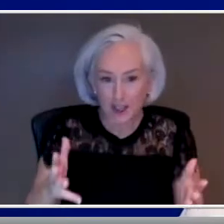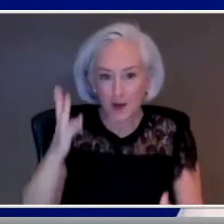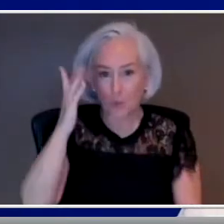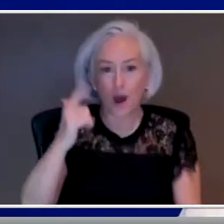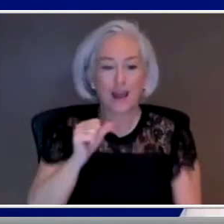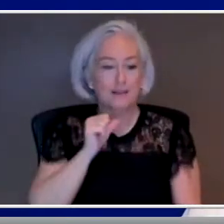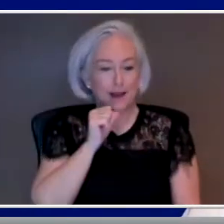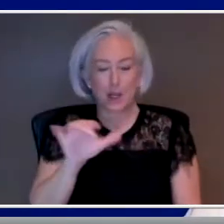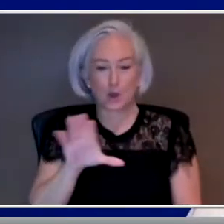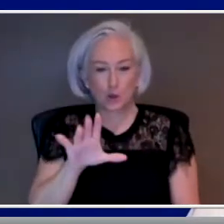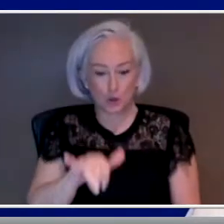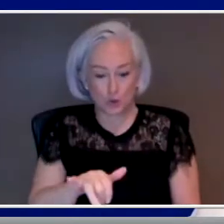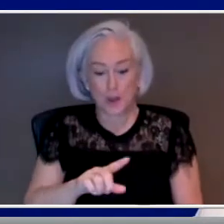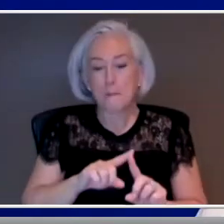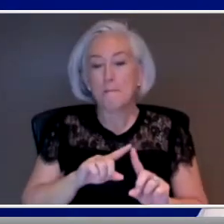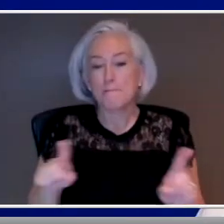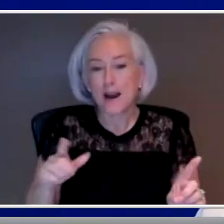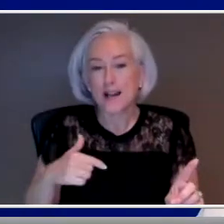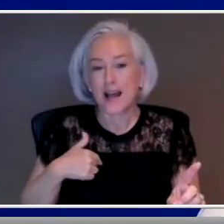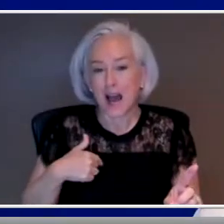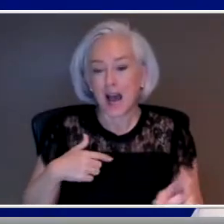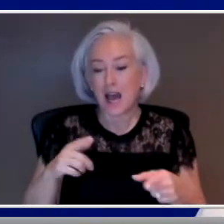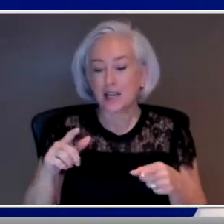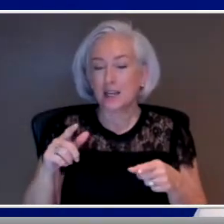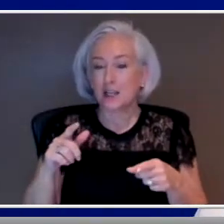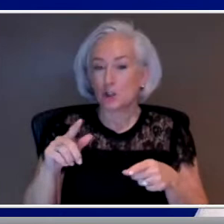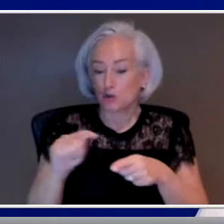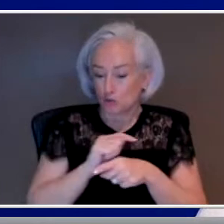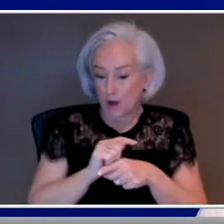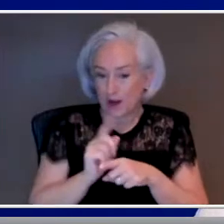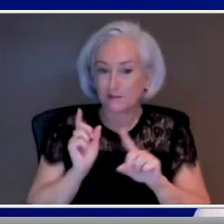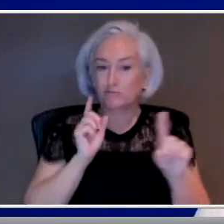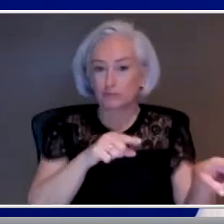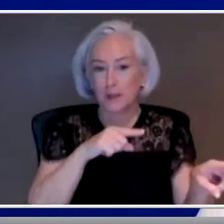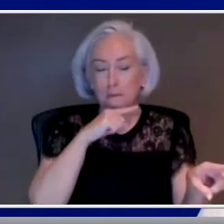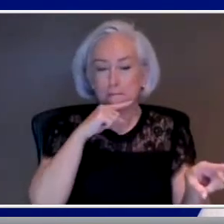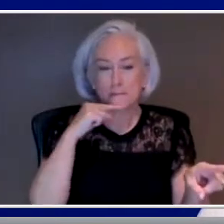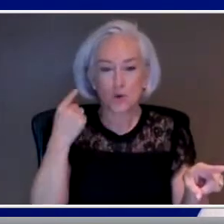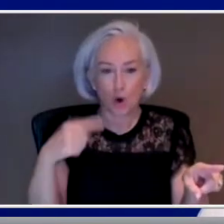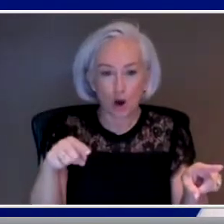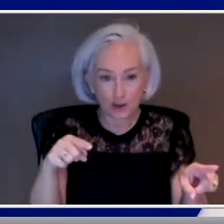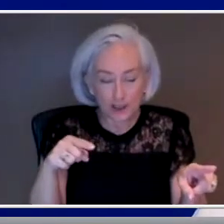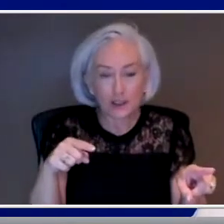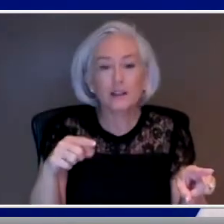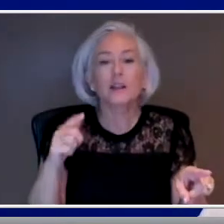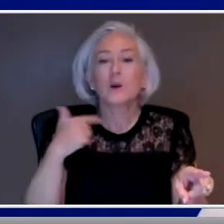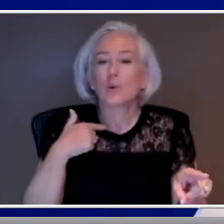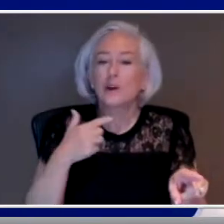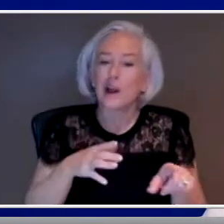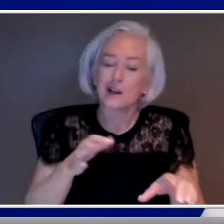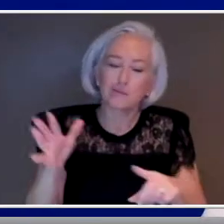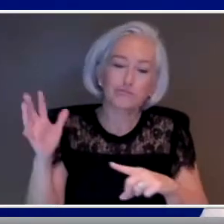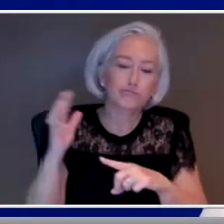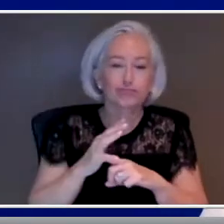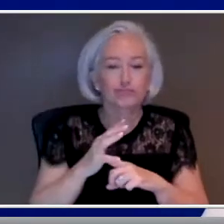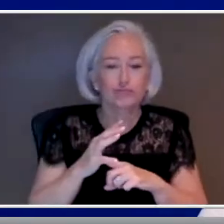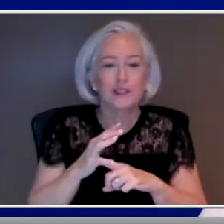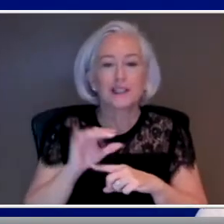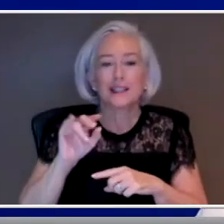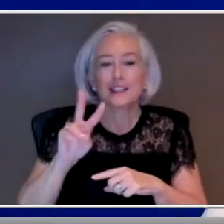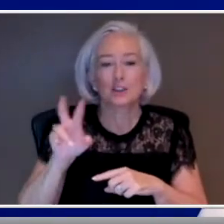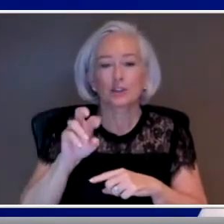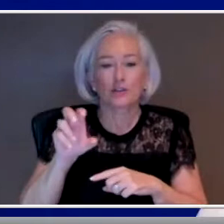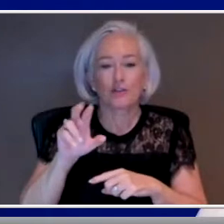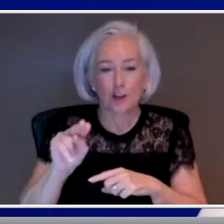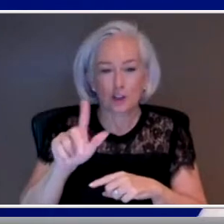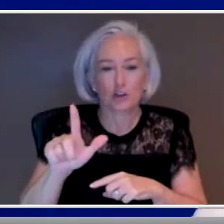I was fortunate where I trained in Milwaukee. We had a very cutting-edge interventional radiology department who was investigating this a little